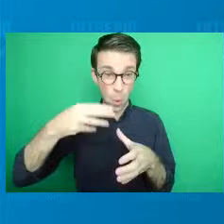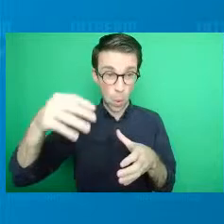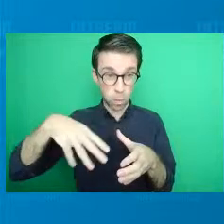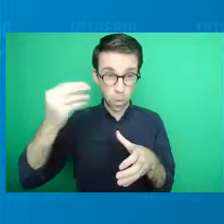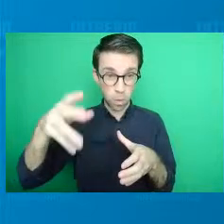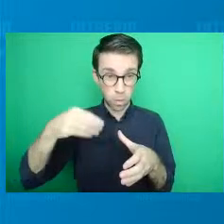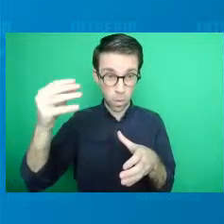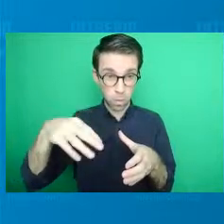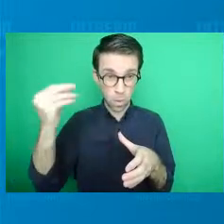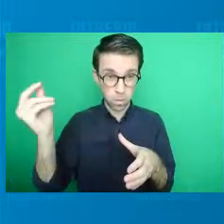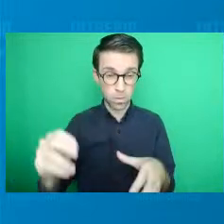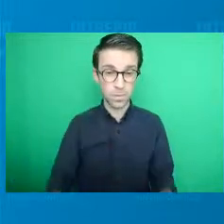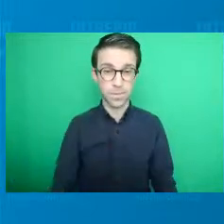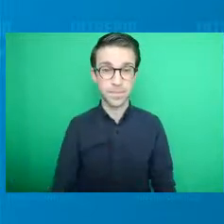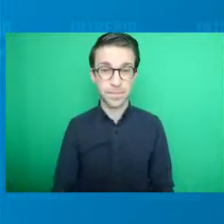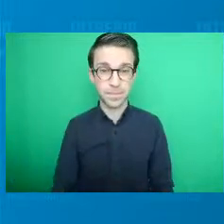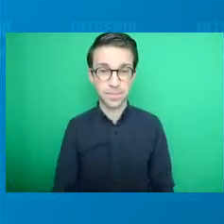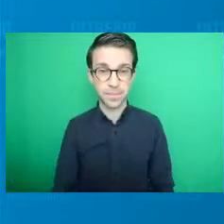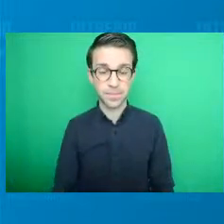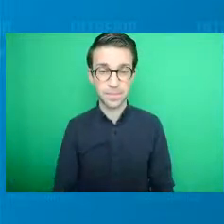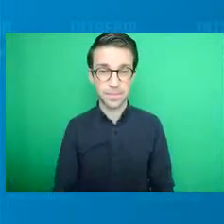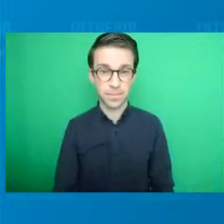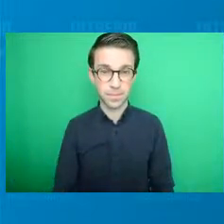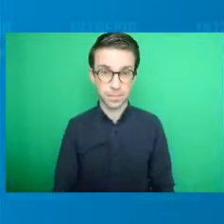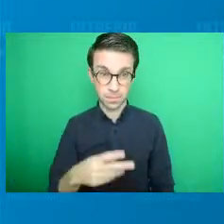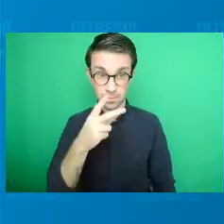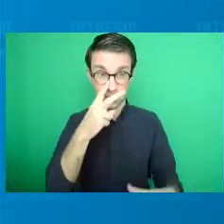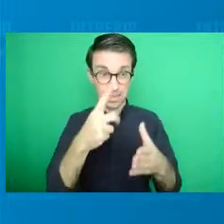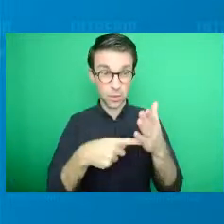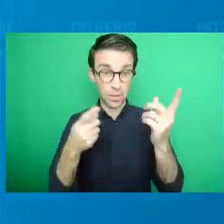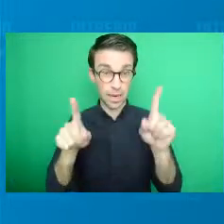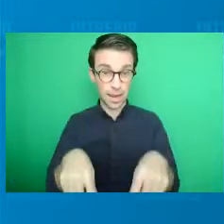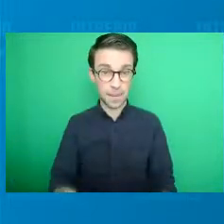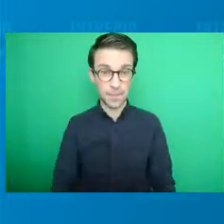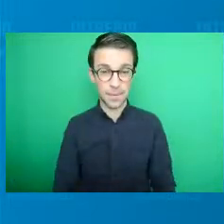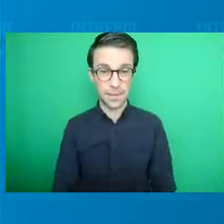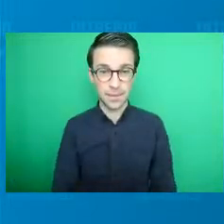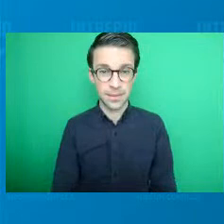again, we're going to pull the air out. Watch what happens to the marshmallows.